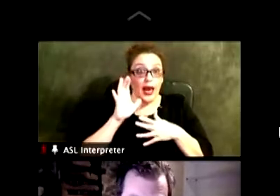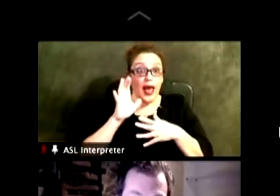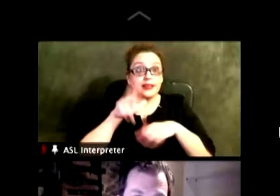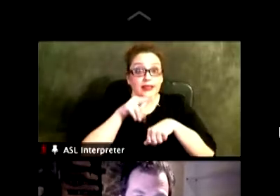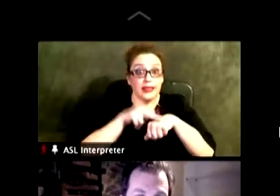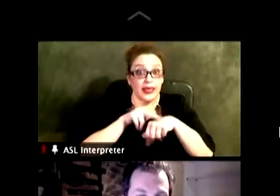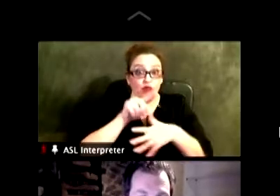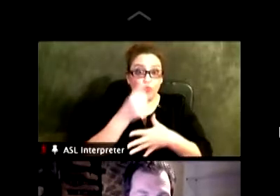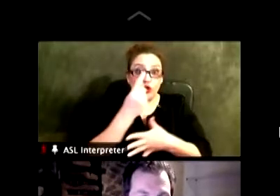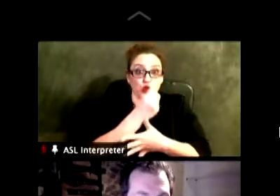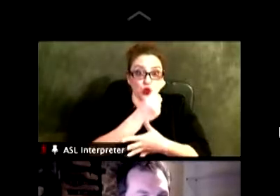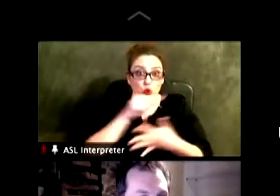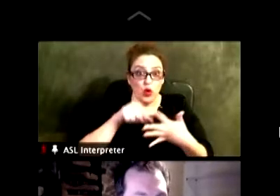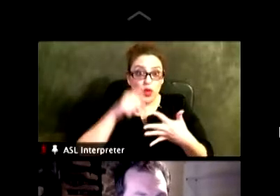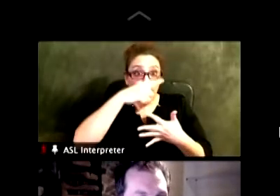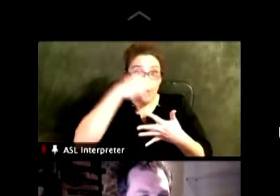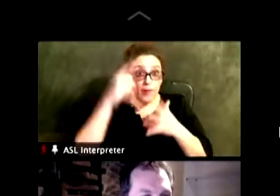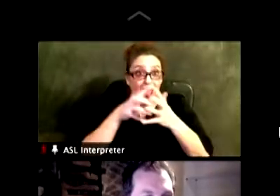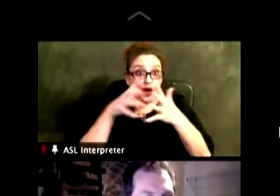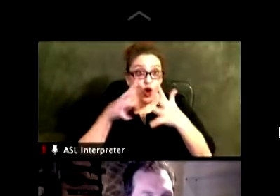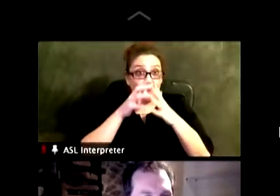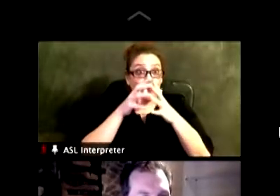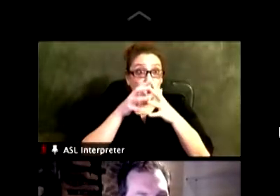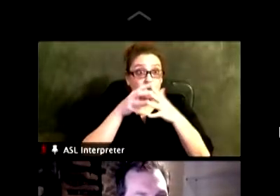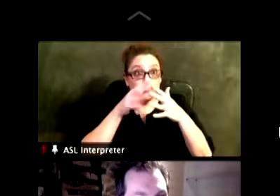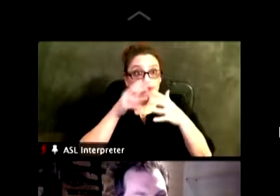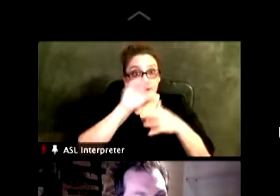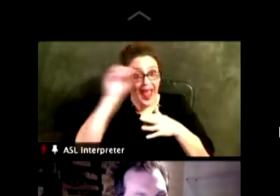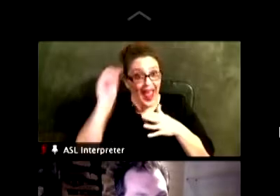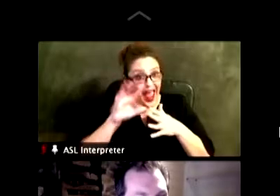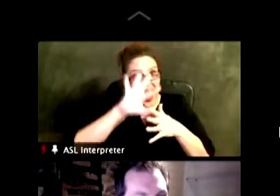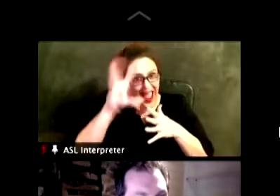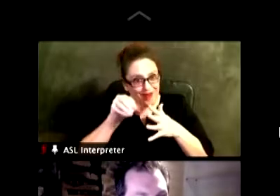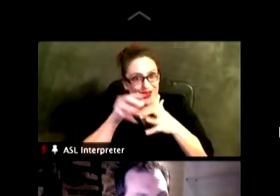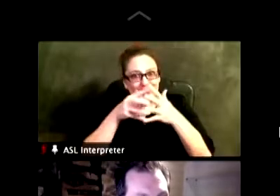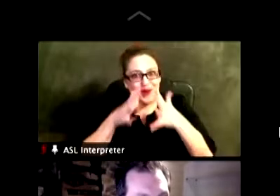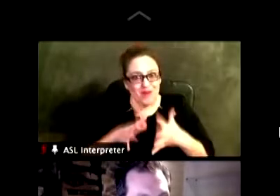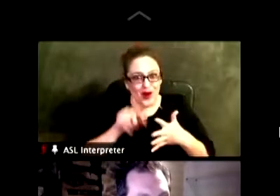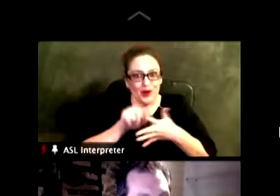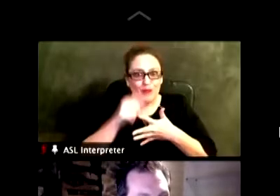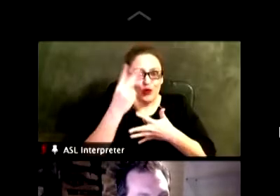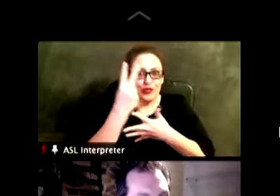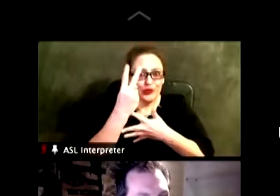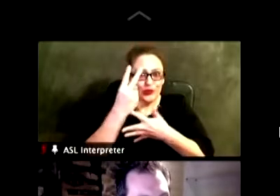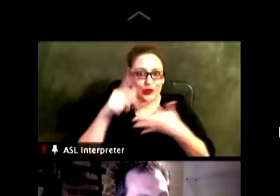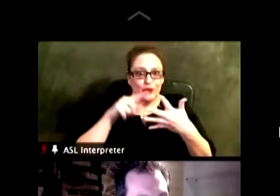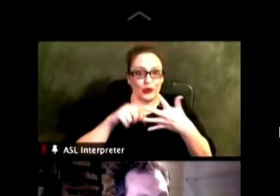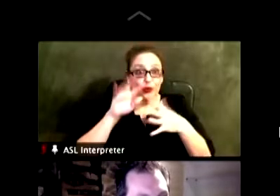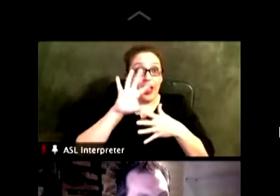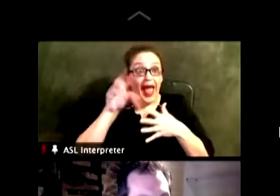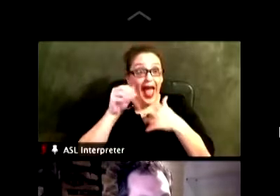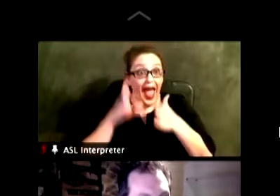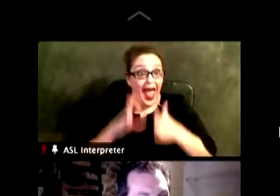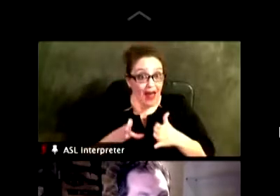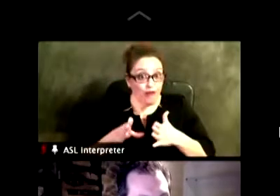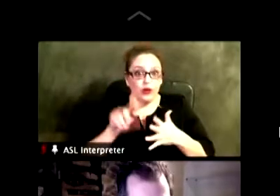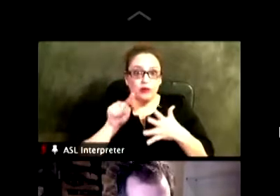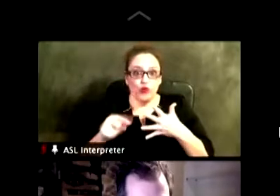2. African, press 3. Hispanic, Latino, or Chicano, press 4. Or Middle Eastern,